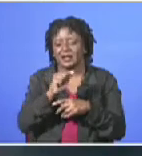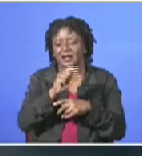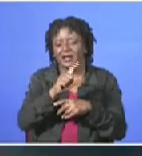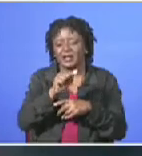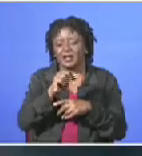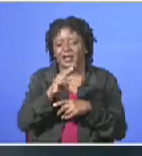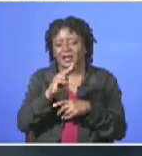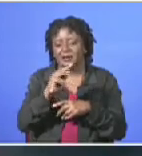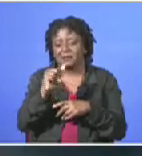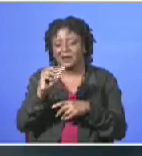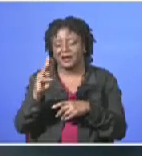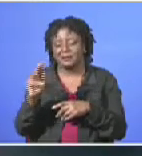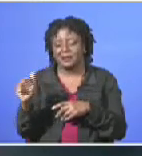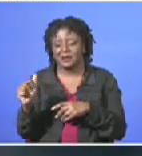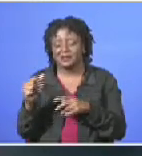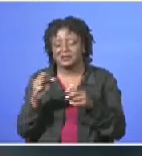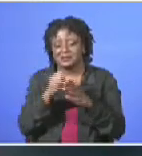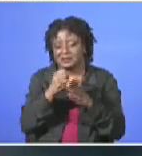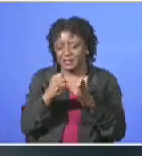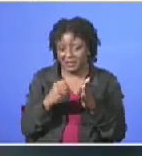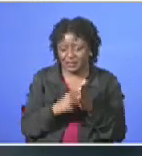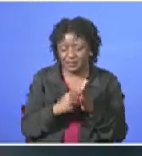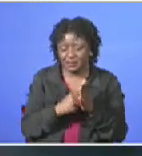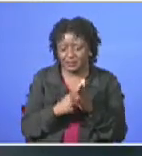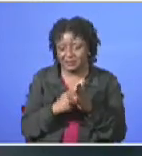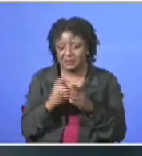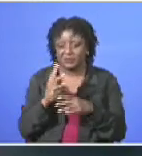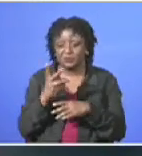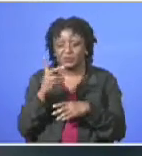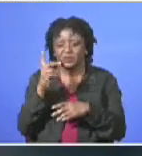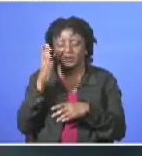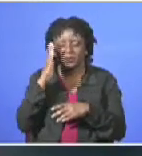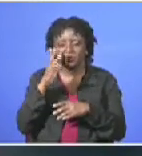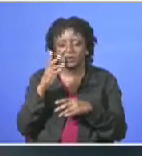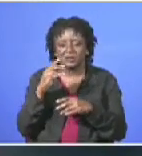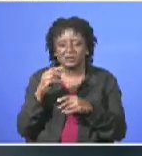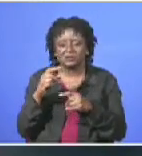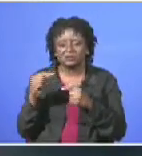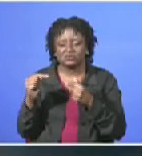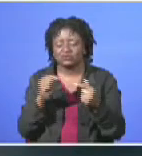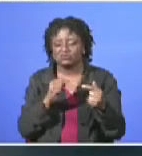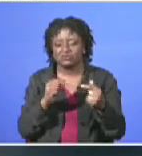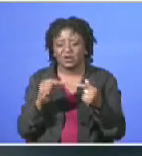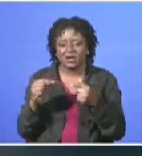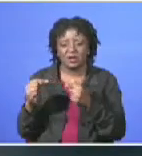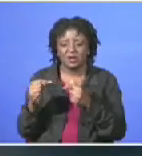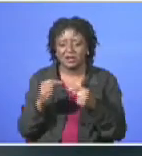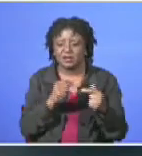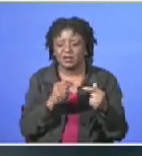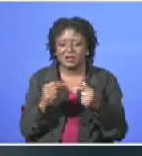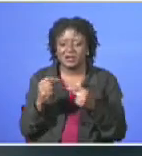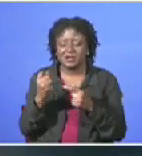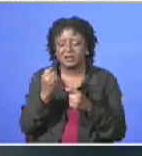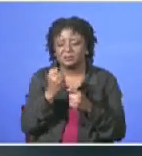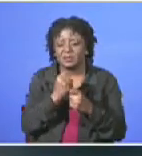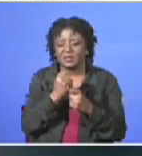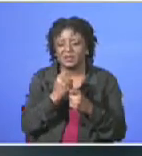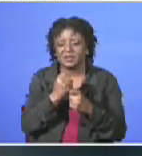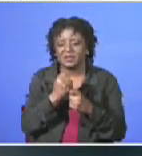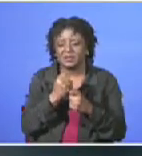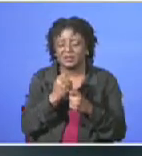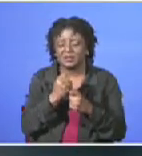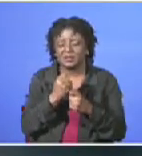usually athletic. I coach in the SWAC, but we're going to struggle boxing out the Georgias, Mississippi State.